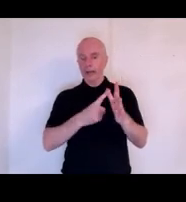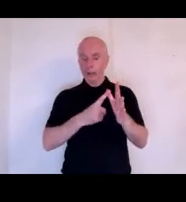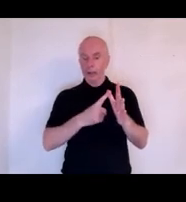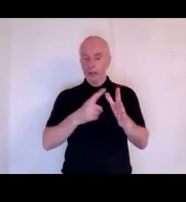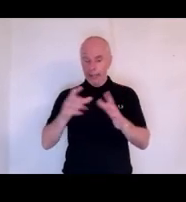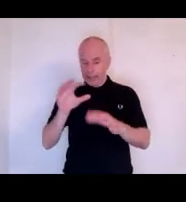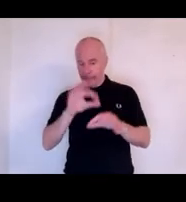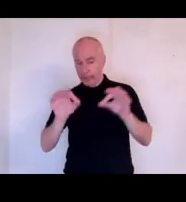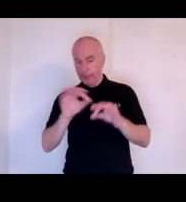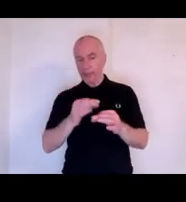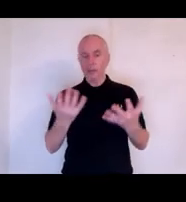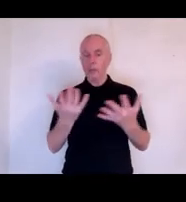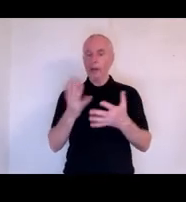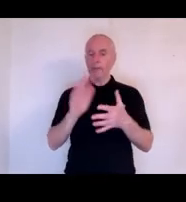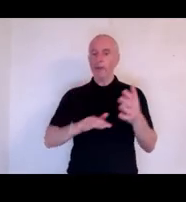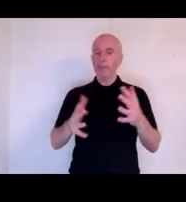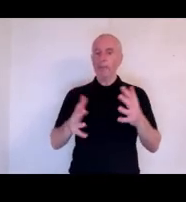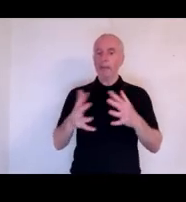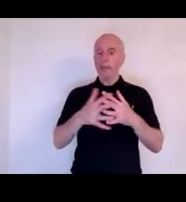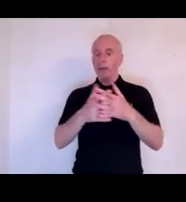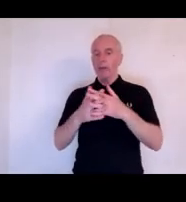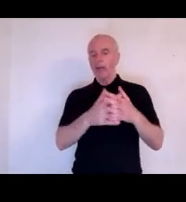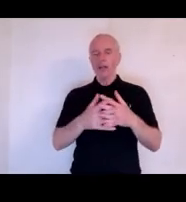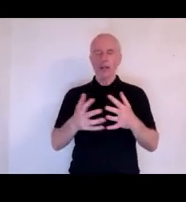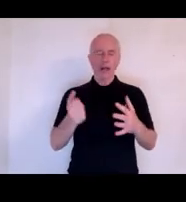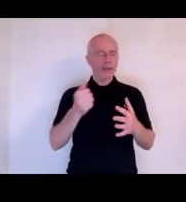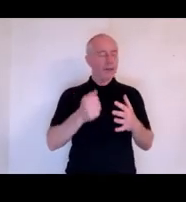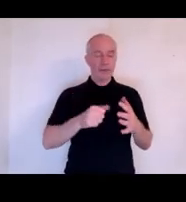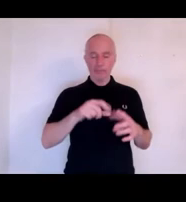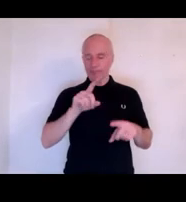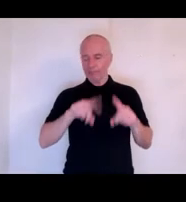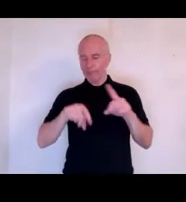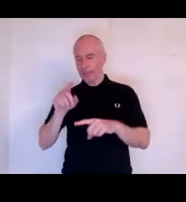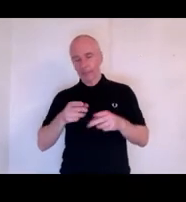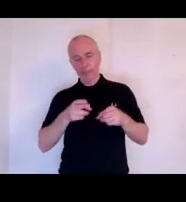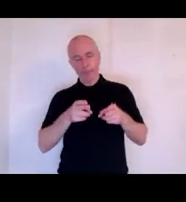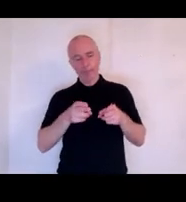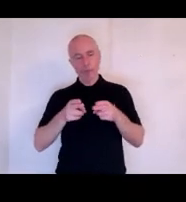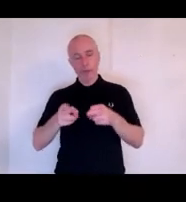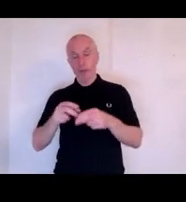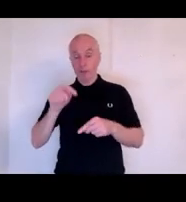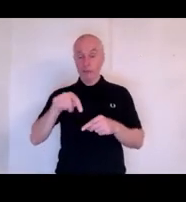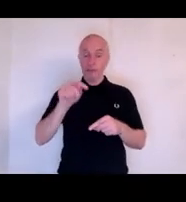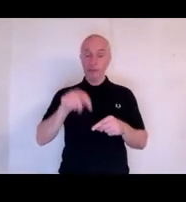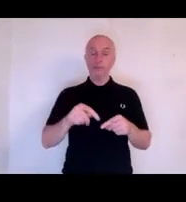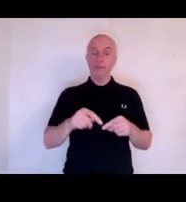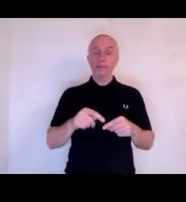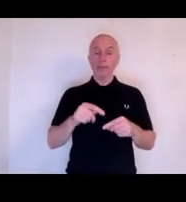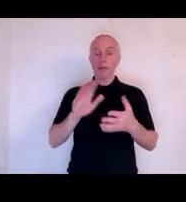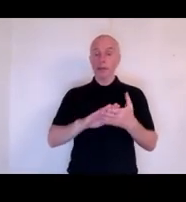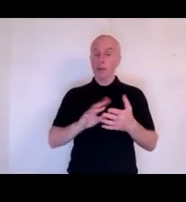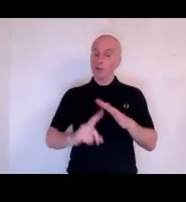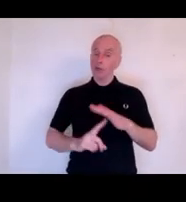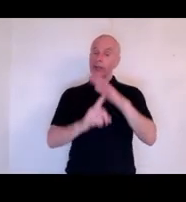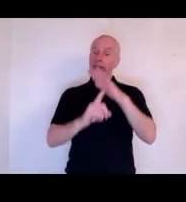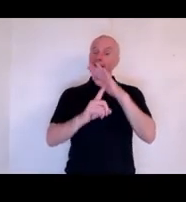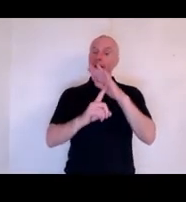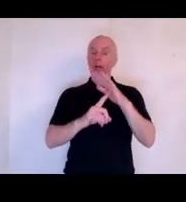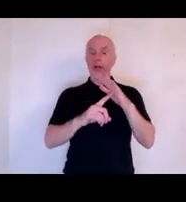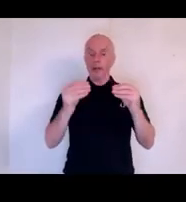And there have been various versions of Lady Godiva. But Lady Godiva is what is known as a critical benchmark experiment.